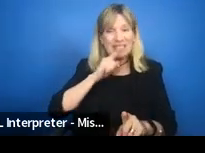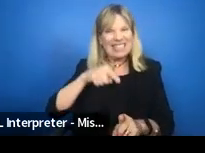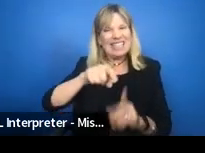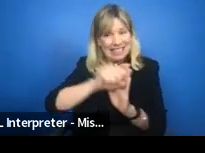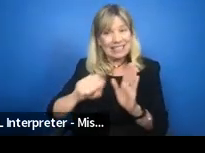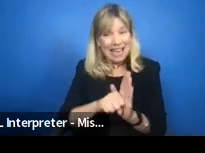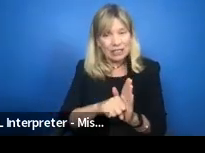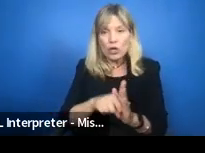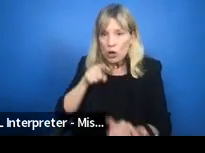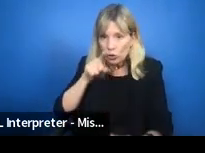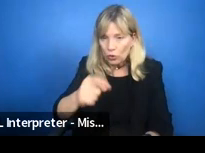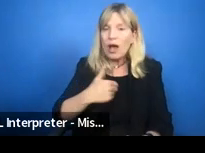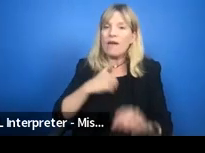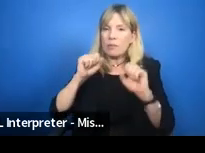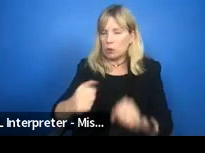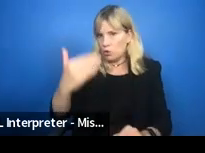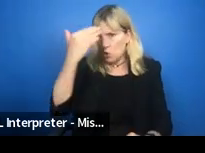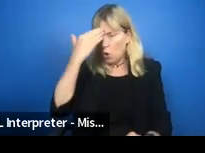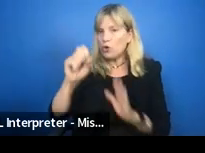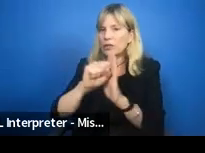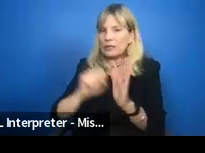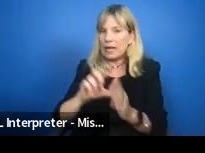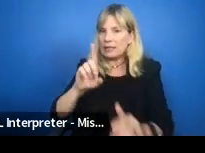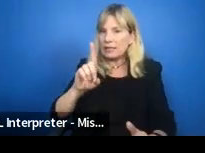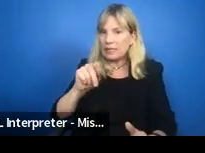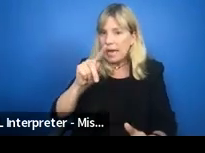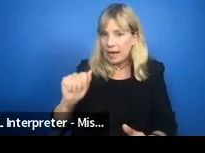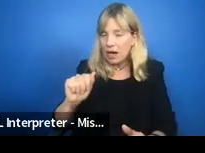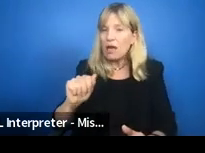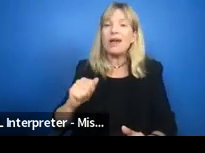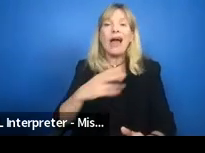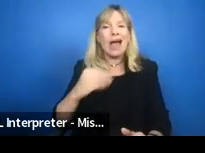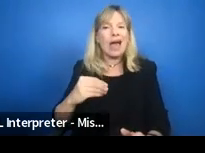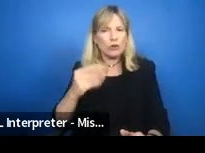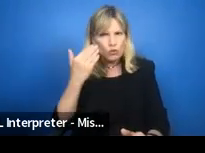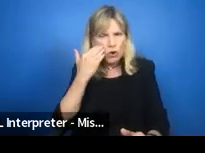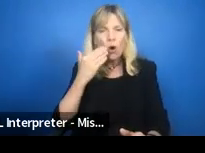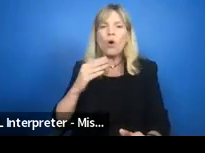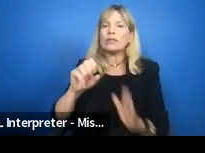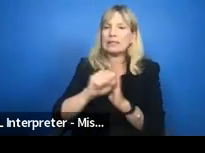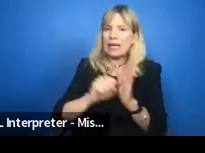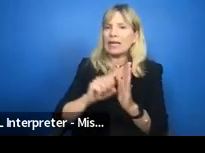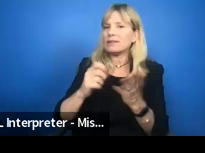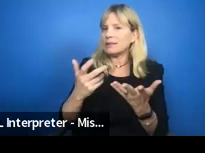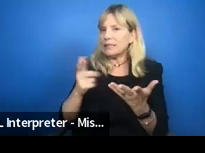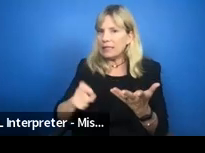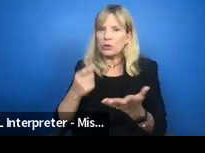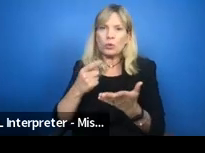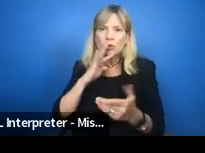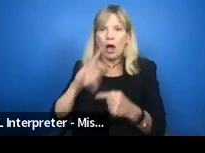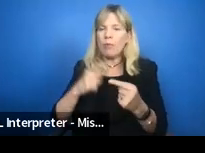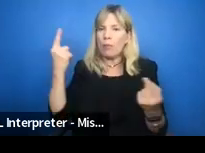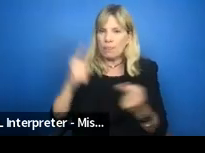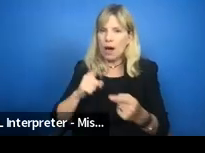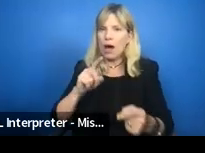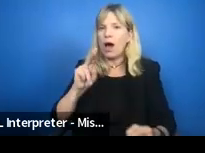You have the ability to get familiar with your state's data and your state's needs when it comes to unwinding, if you know